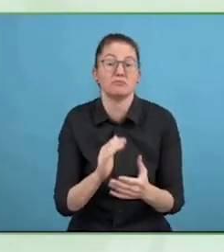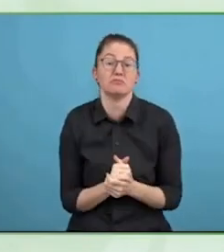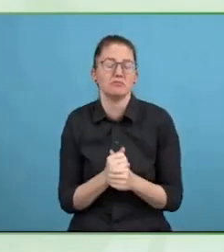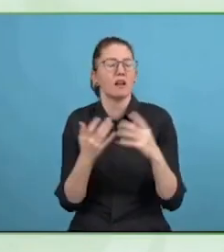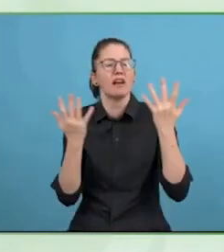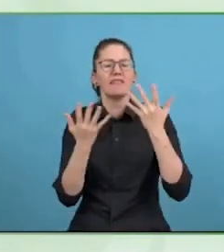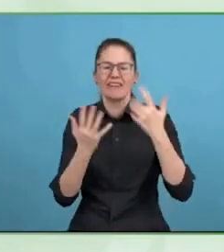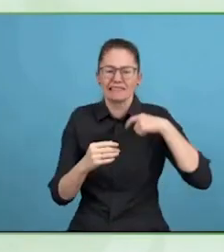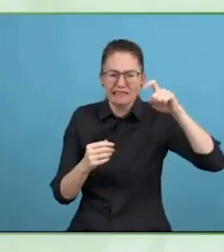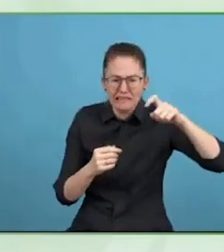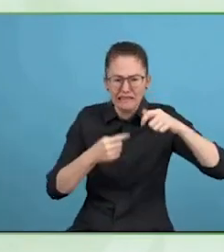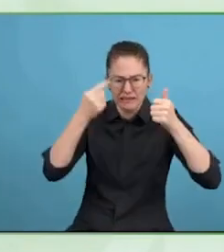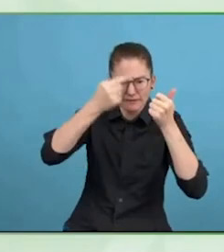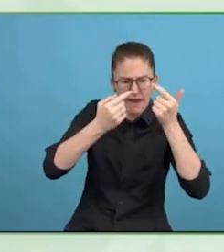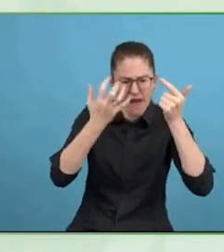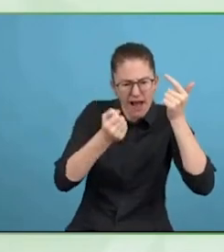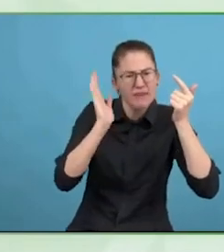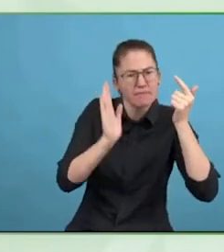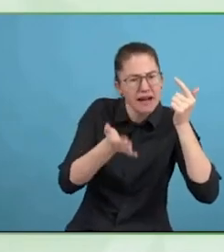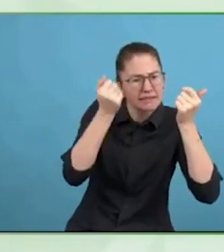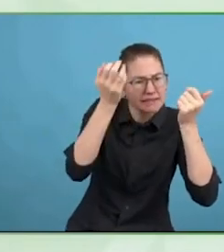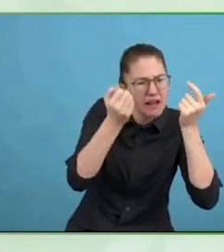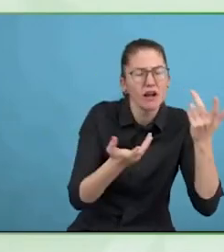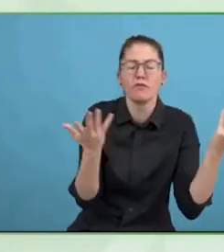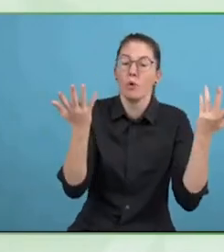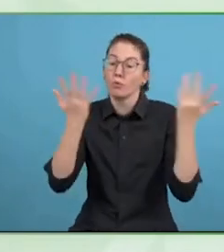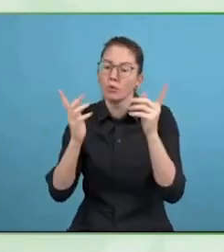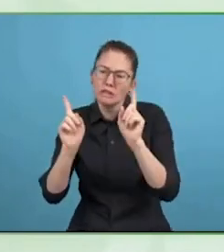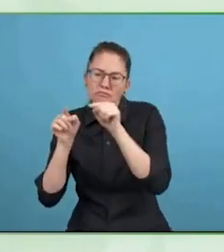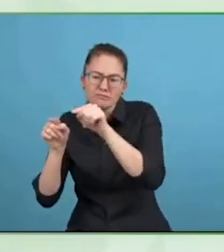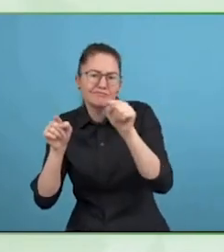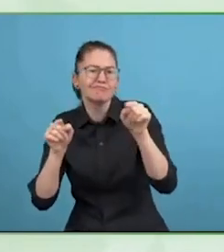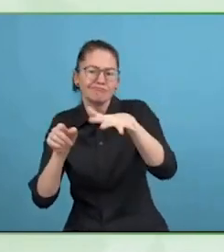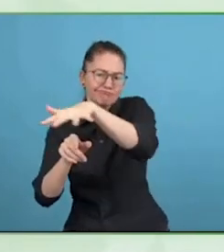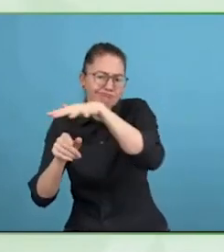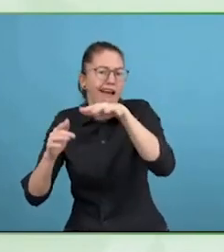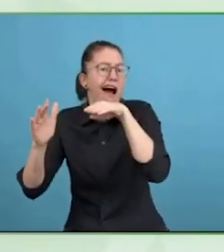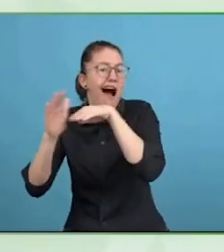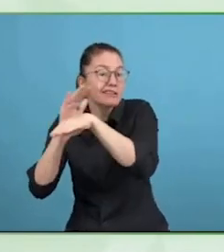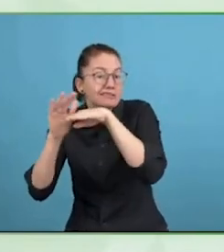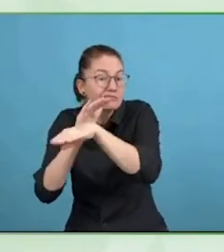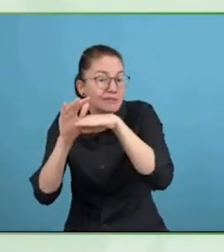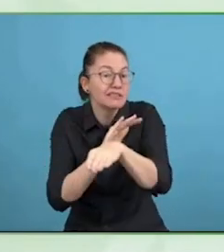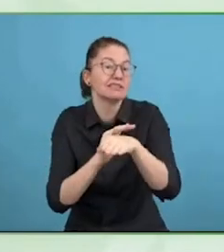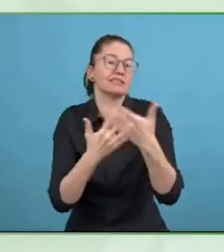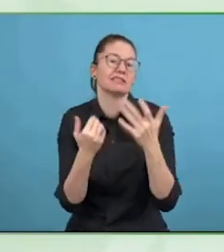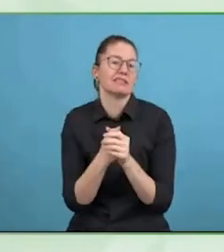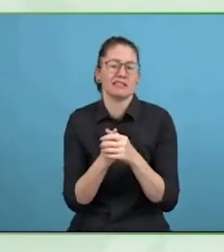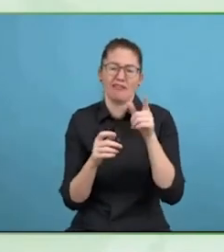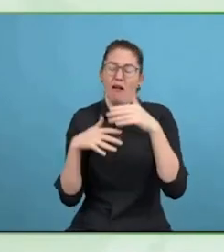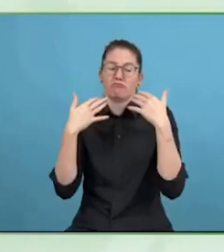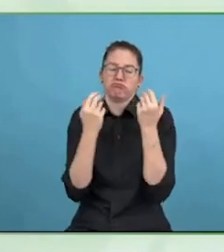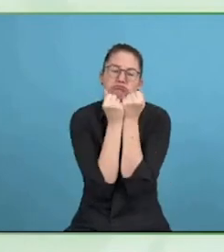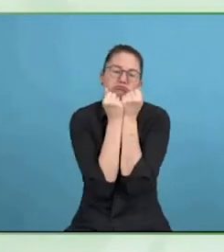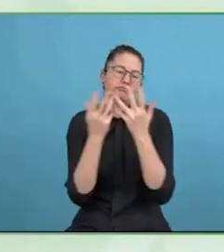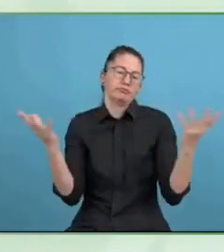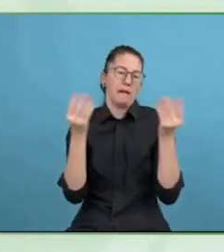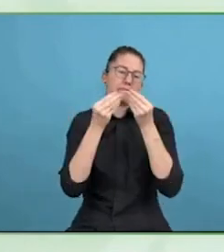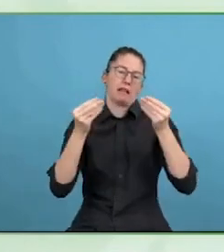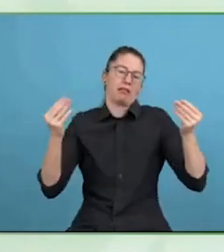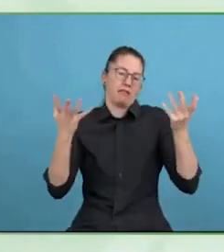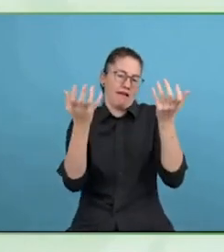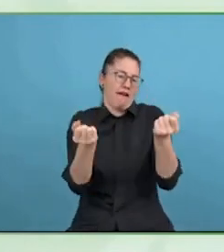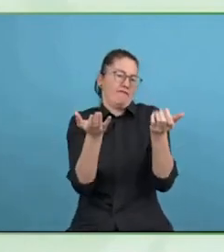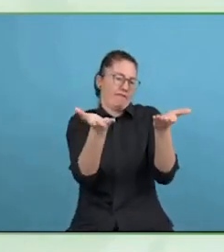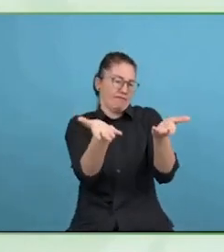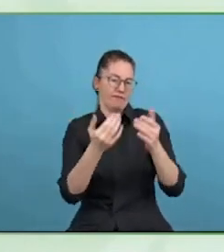was developed over 9 months last year, and we only developed it in English so far. So we tried to provide information